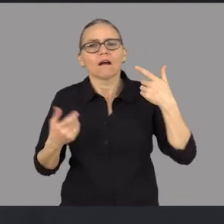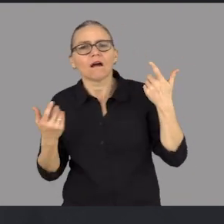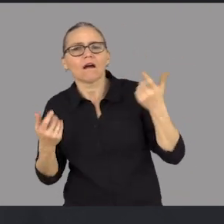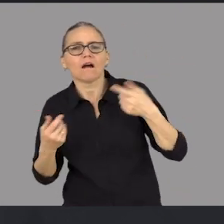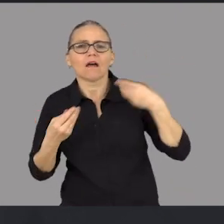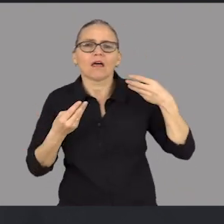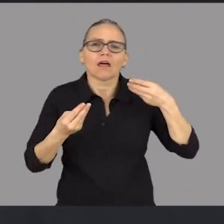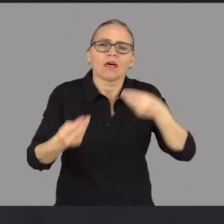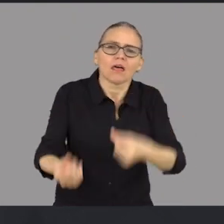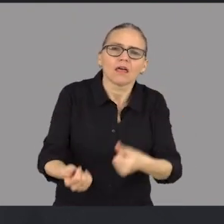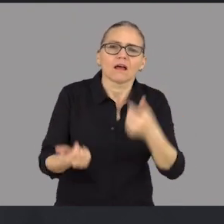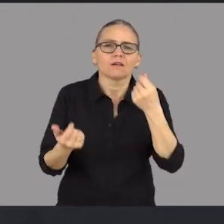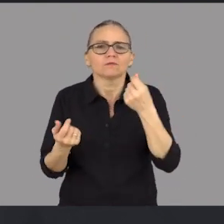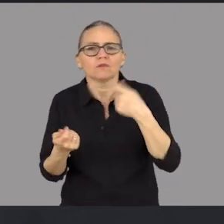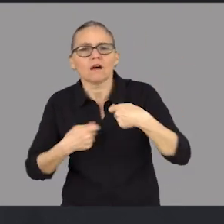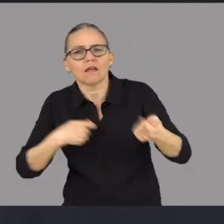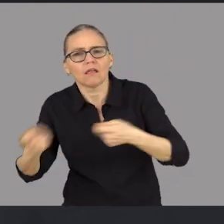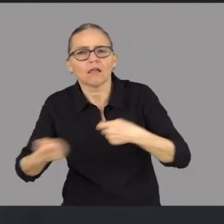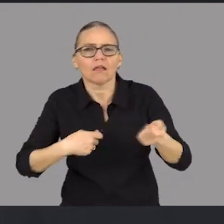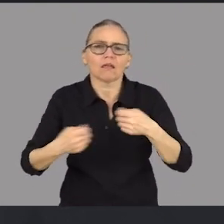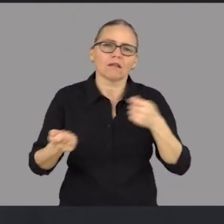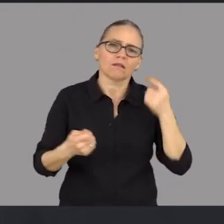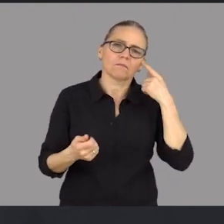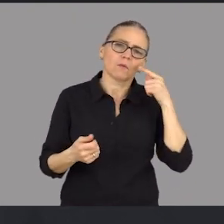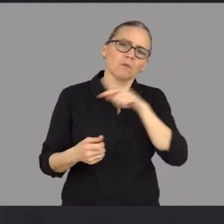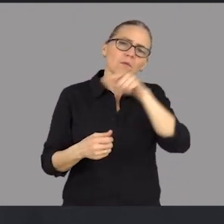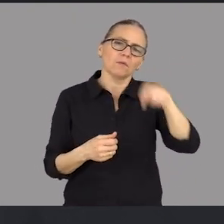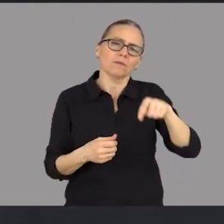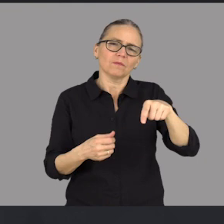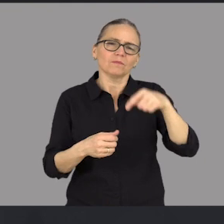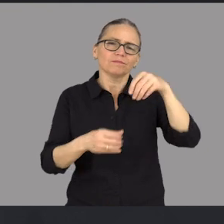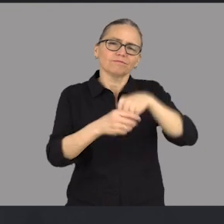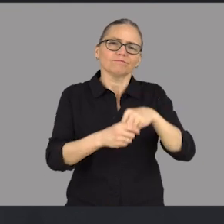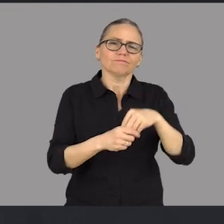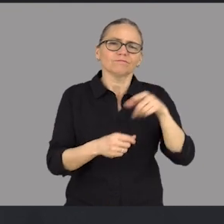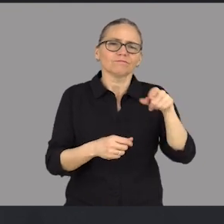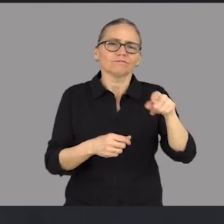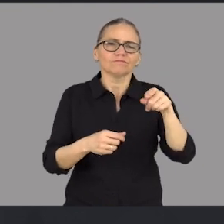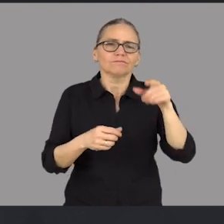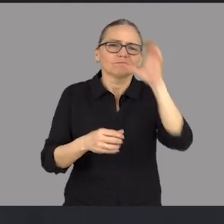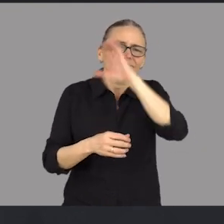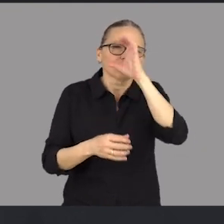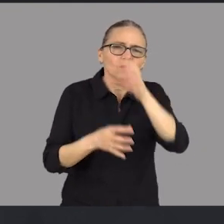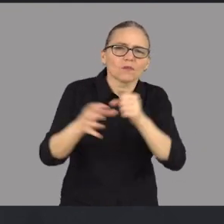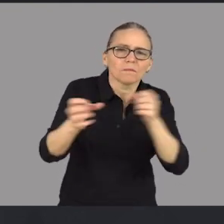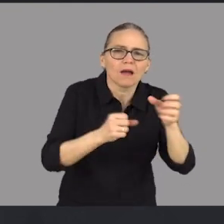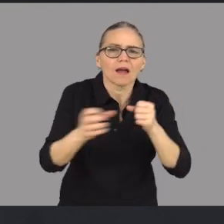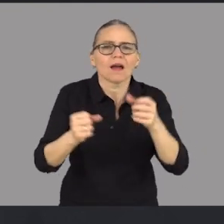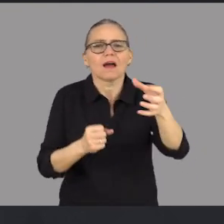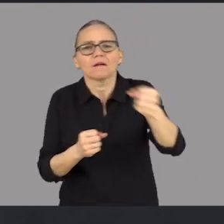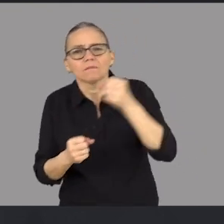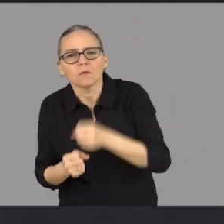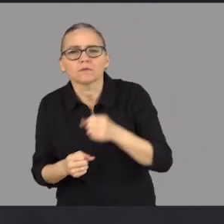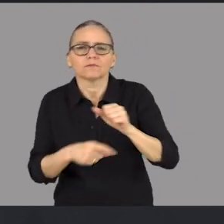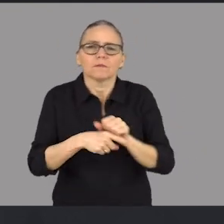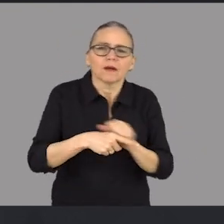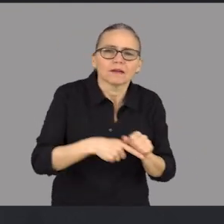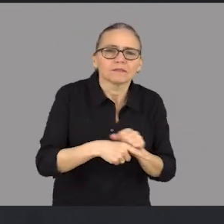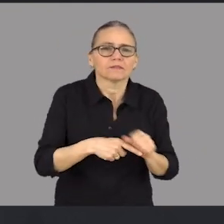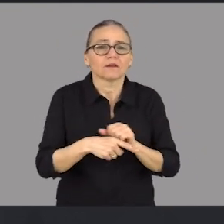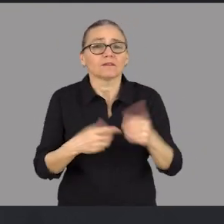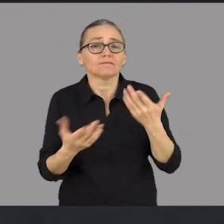most employers I hear from, a huge amount of their money goes into the recruitment, the attracting, the